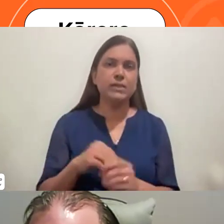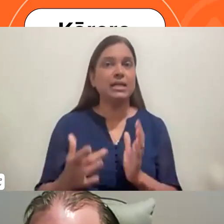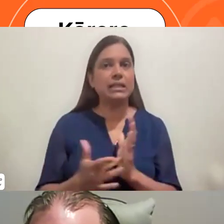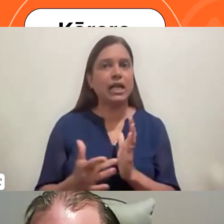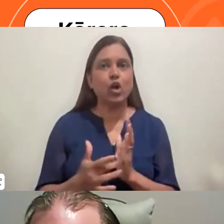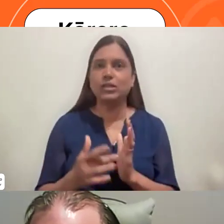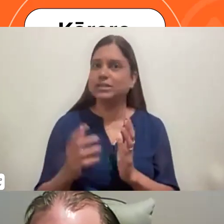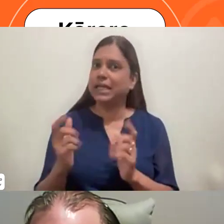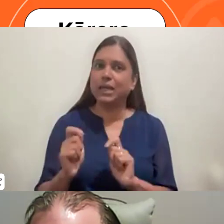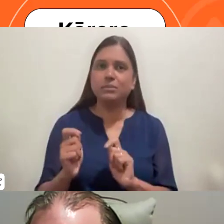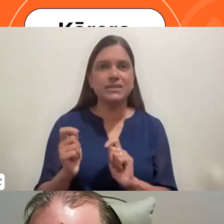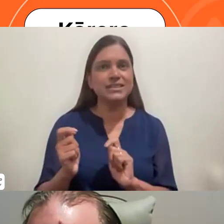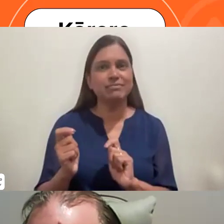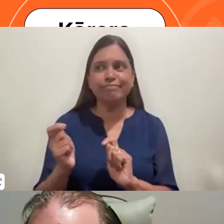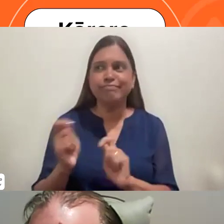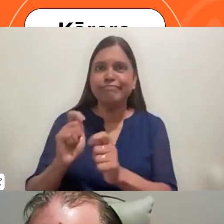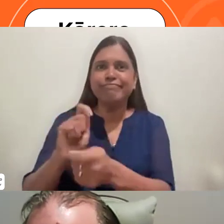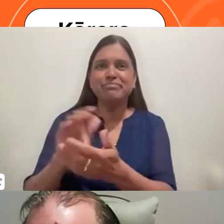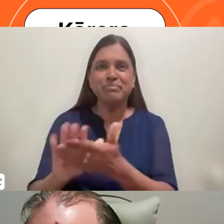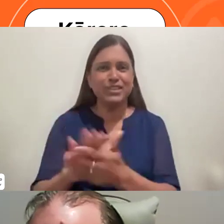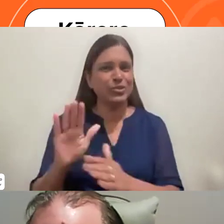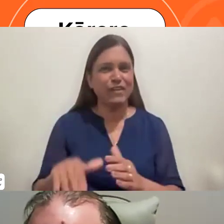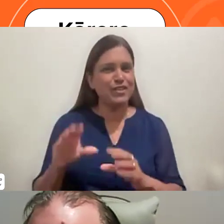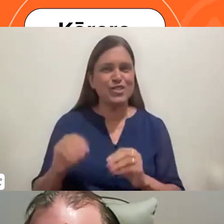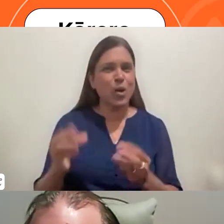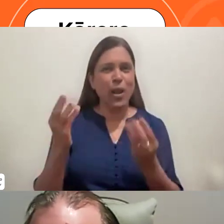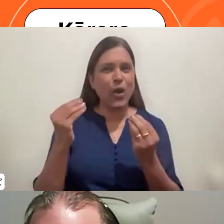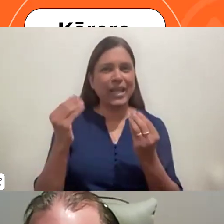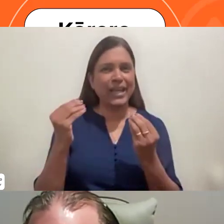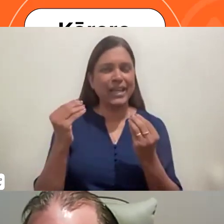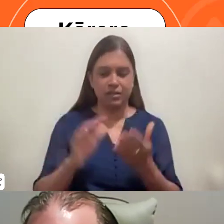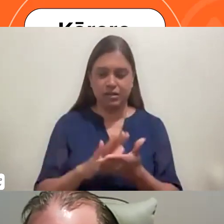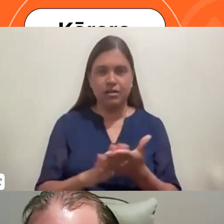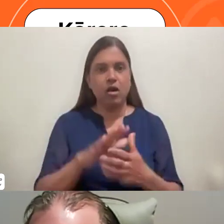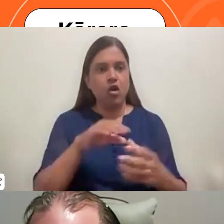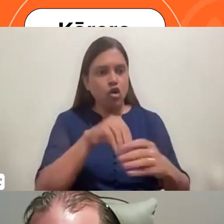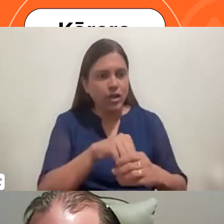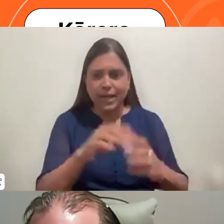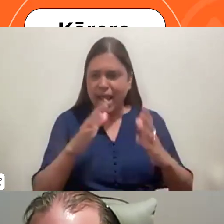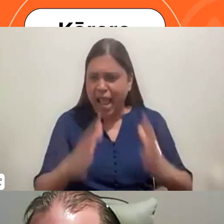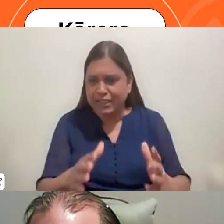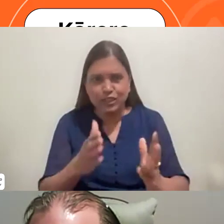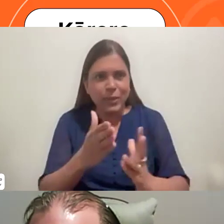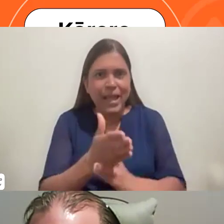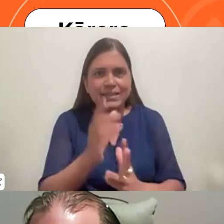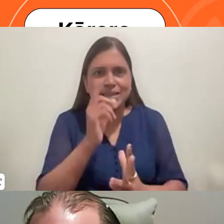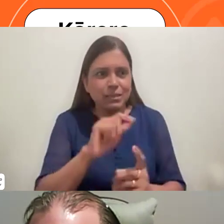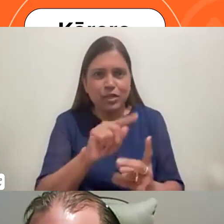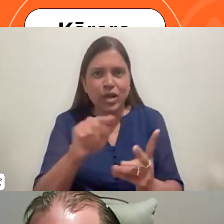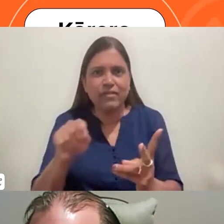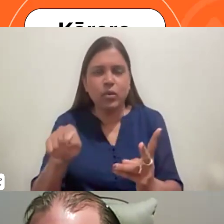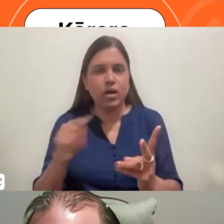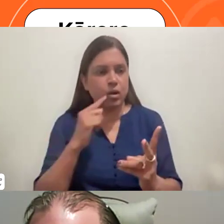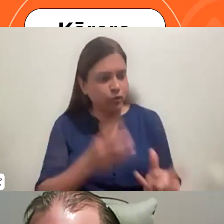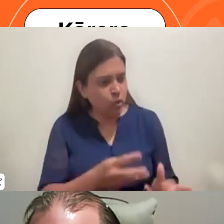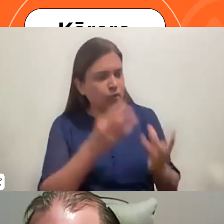learning. And when you incorporate the knowledge and skills involved in making content accessible, when you share this knowledge and support others to grow in